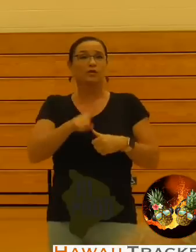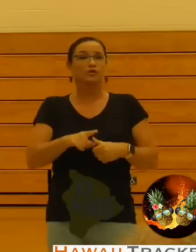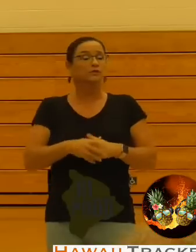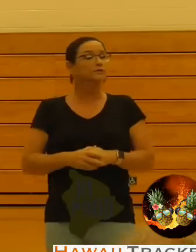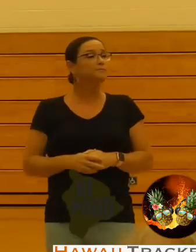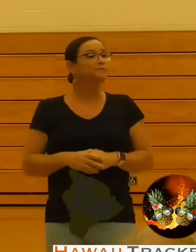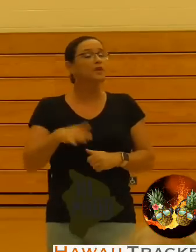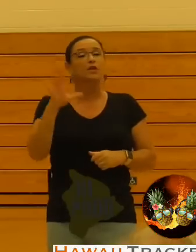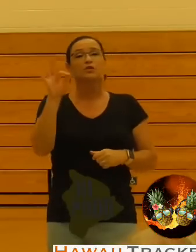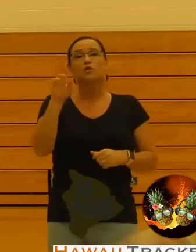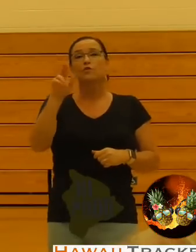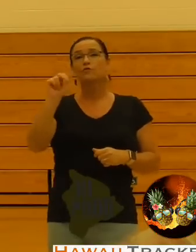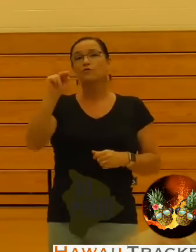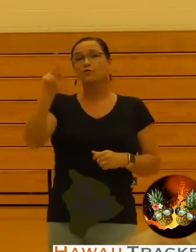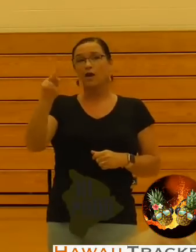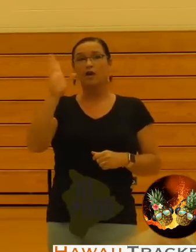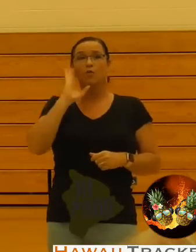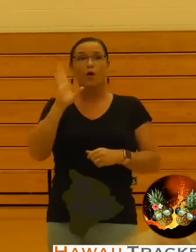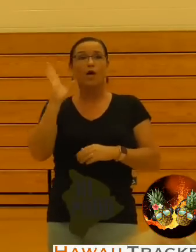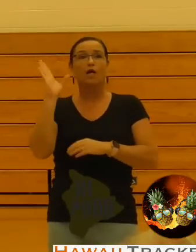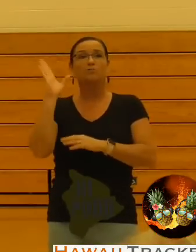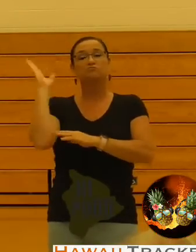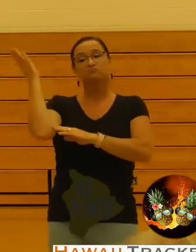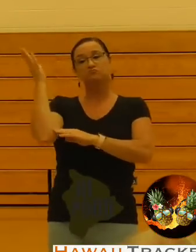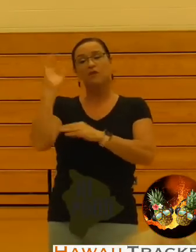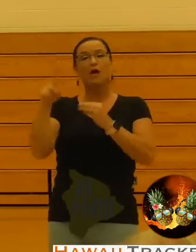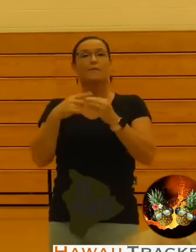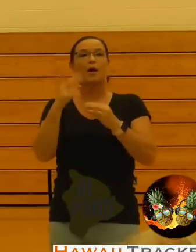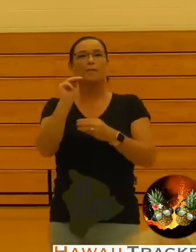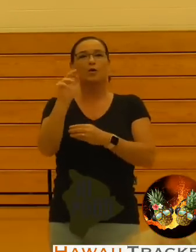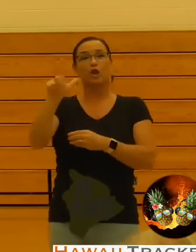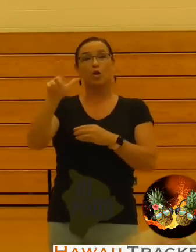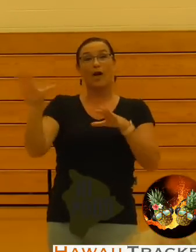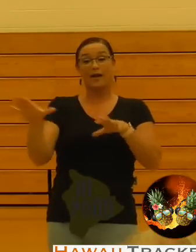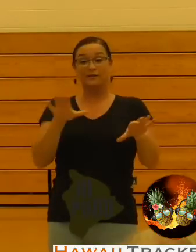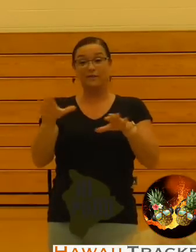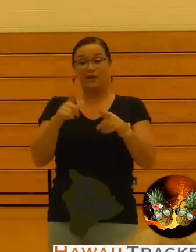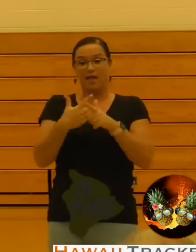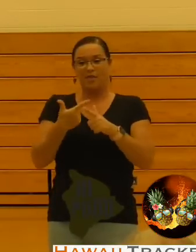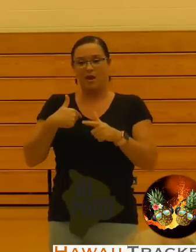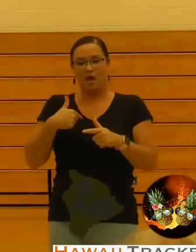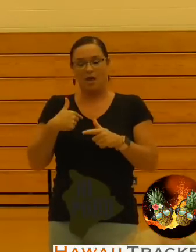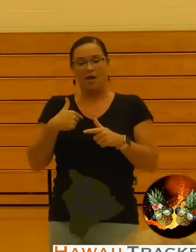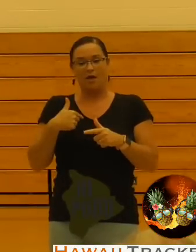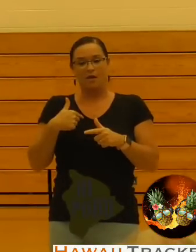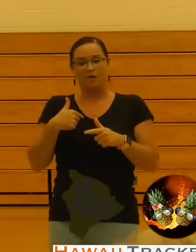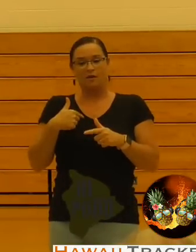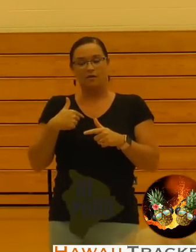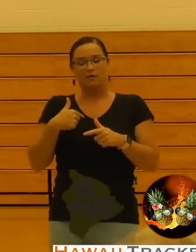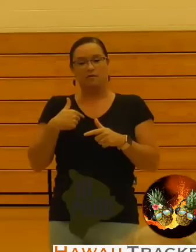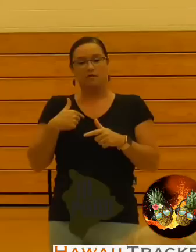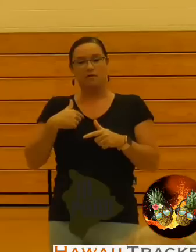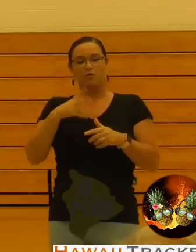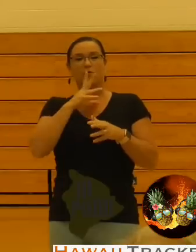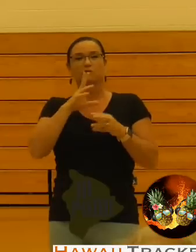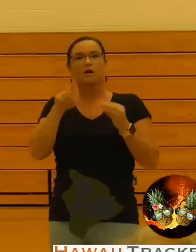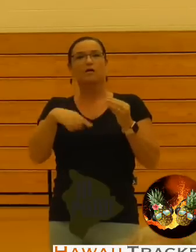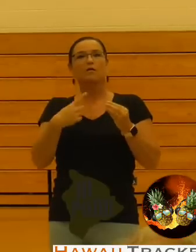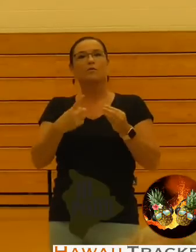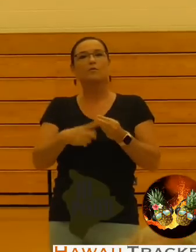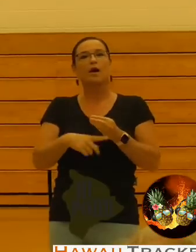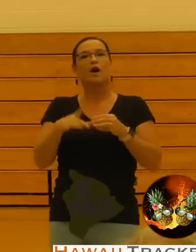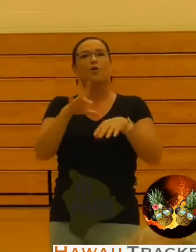so Frank will present on Mauna Loa activity, and then I'm going to follow him with a presentation